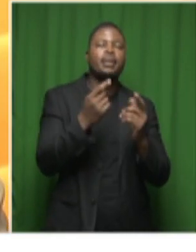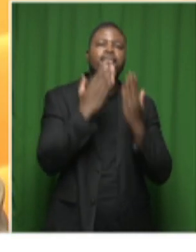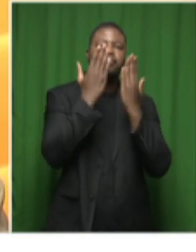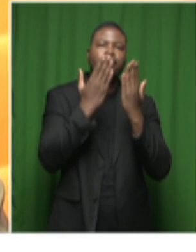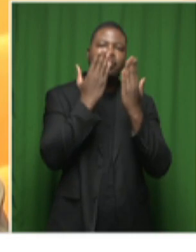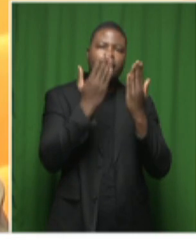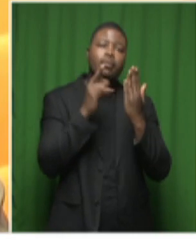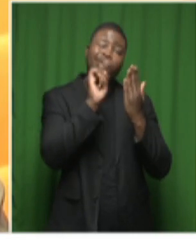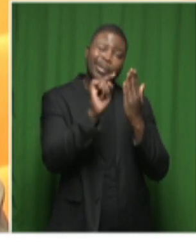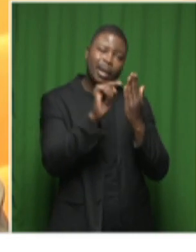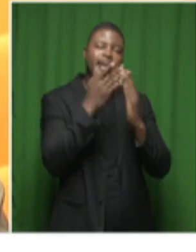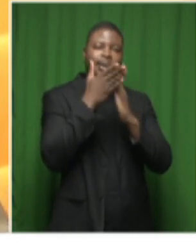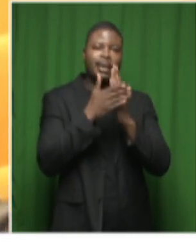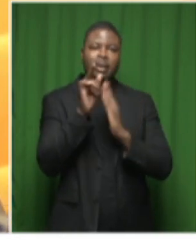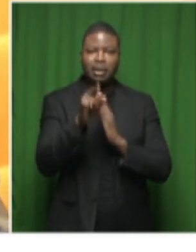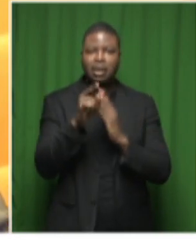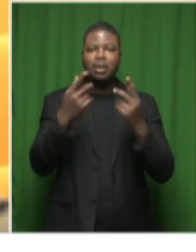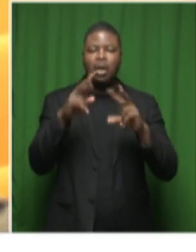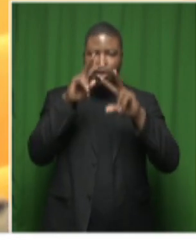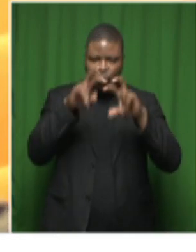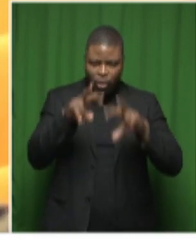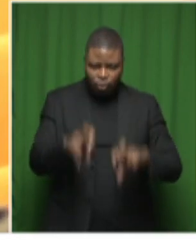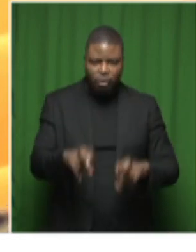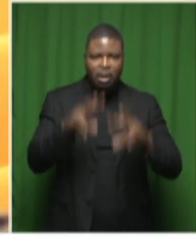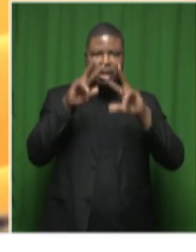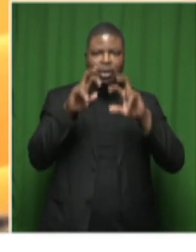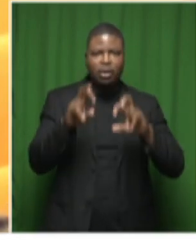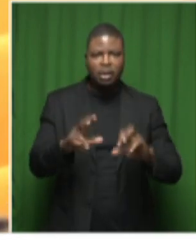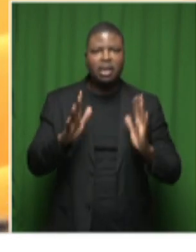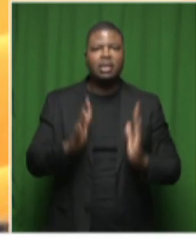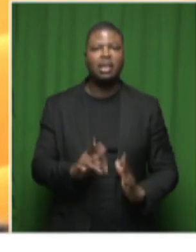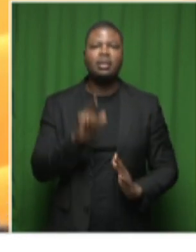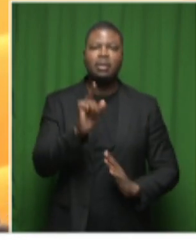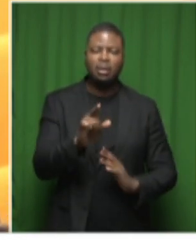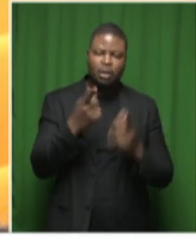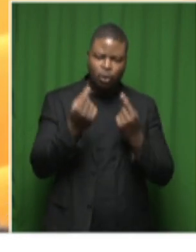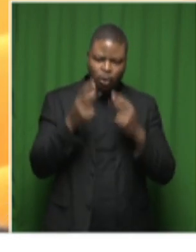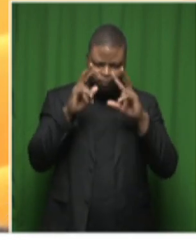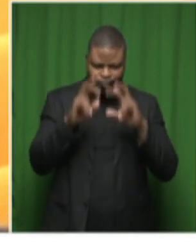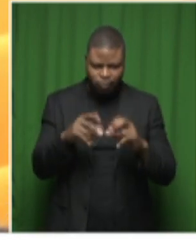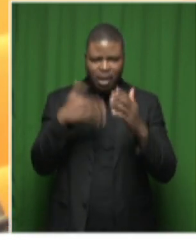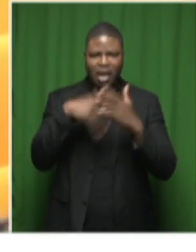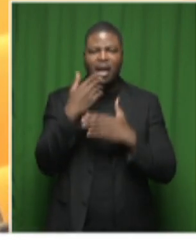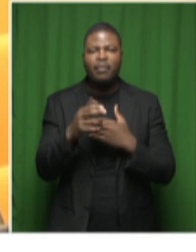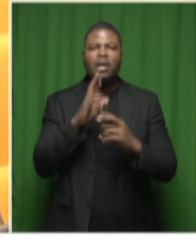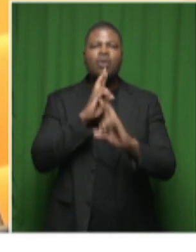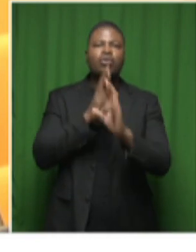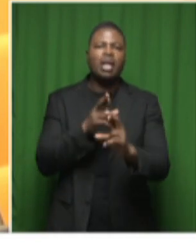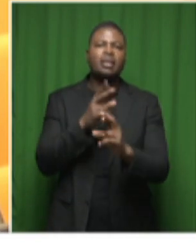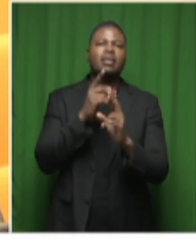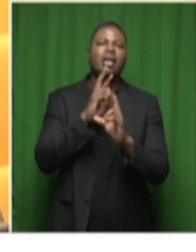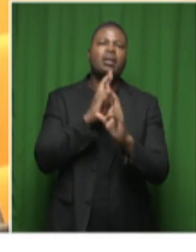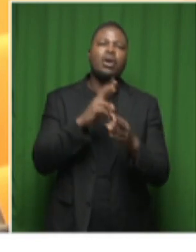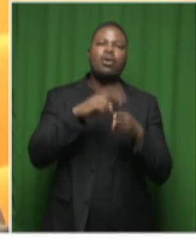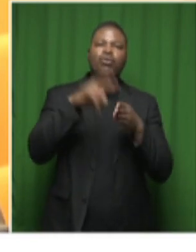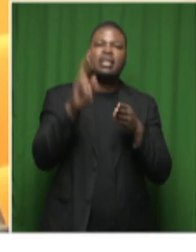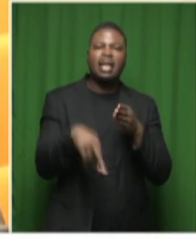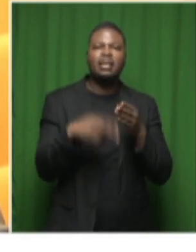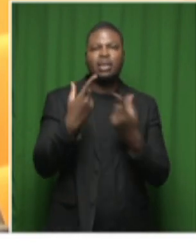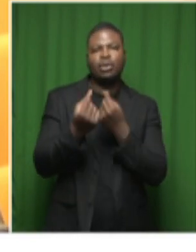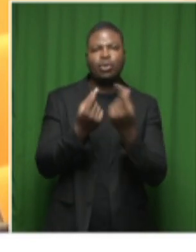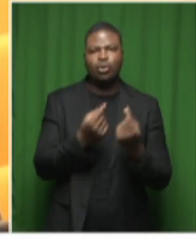researchers, the COVID world immediately released results and formed these consortia